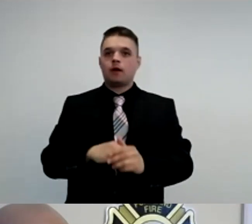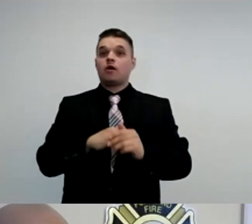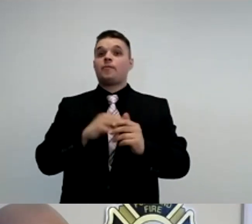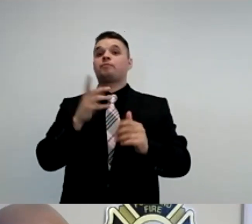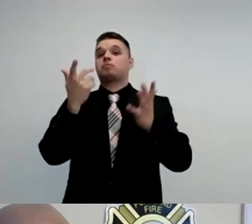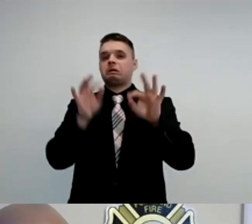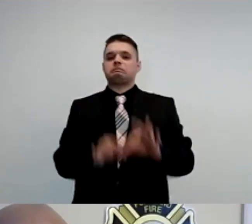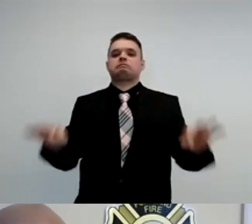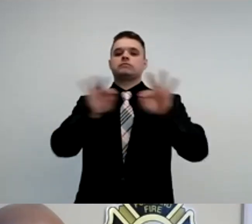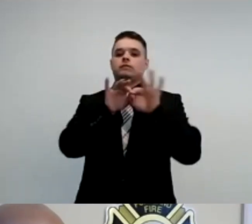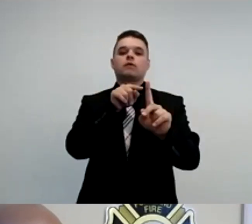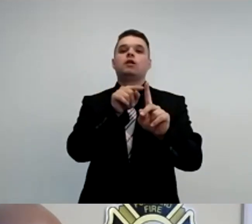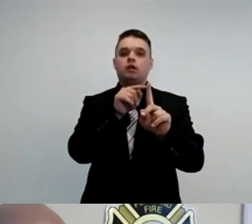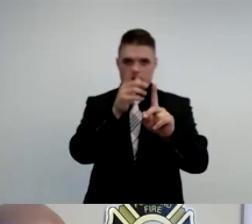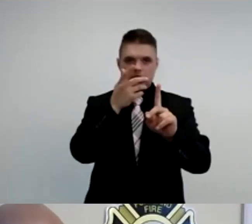as we can.